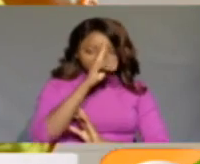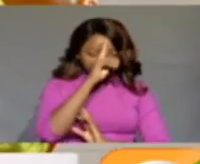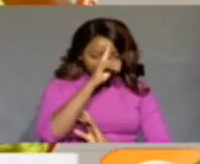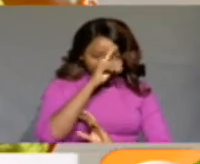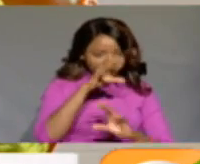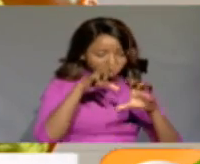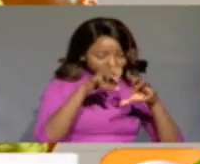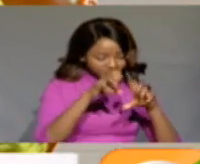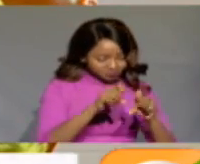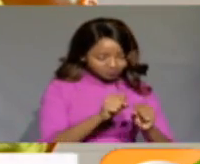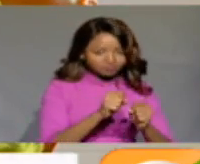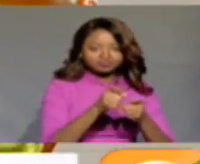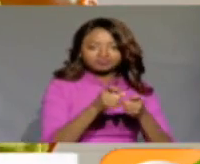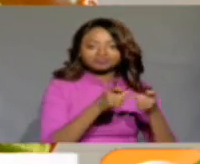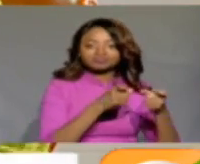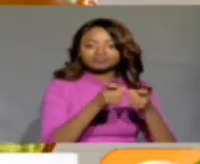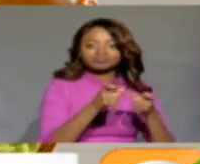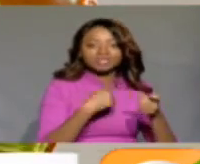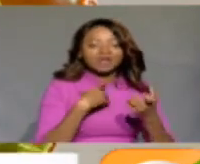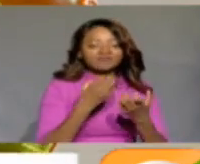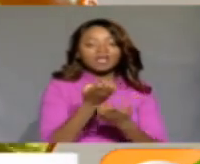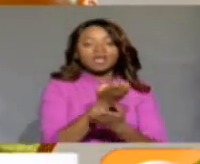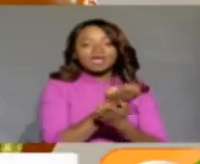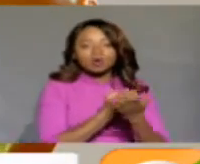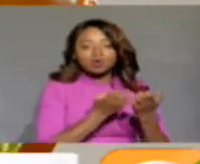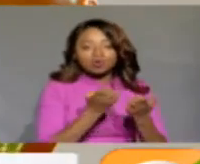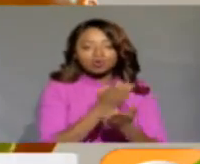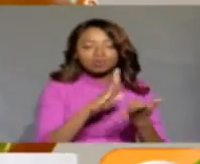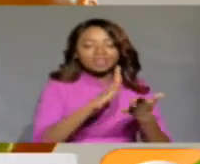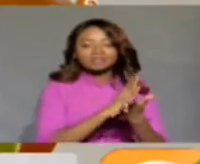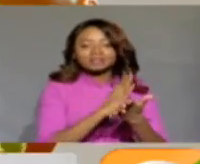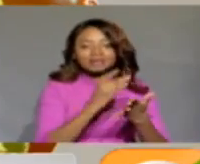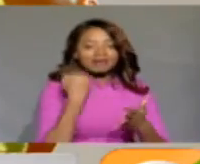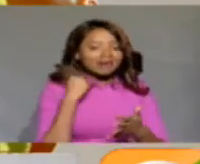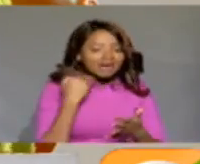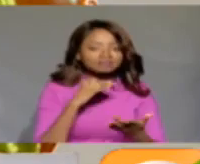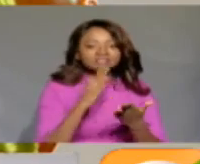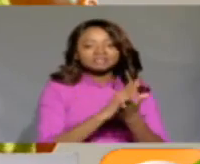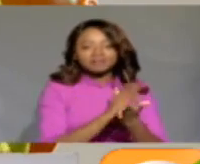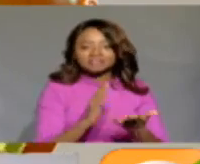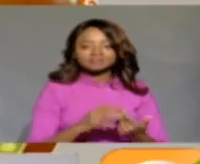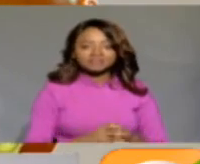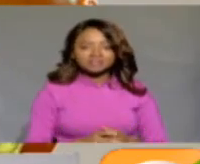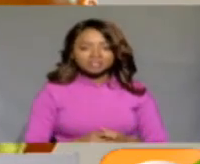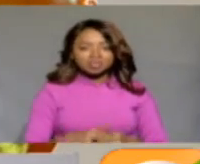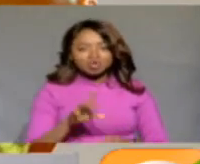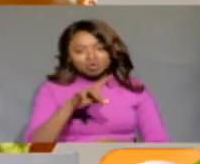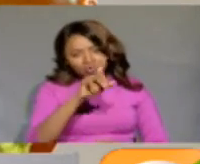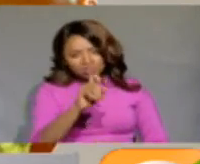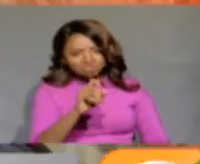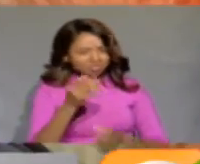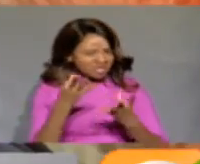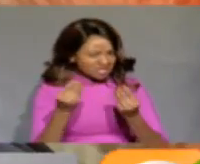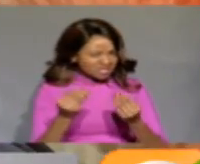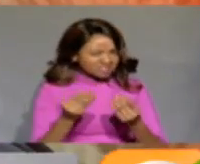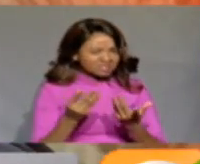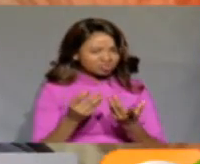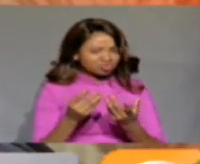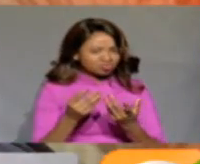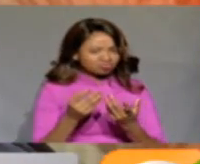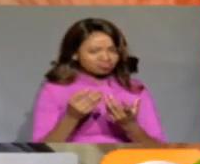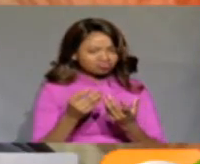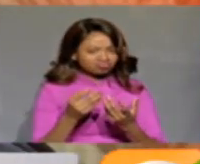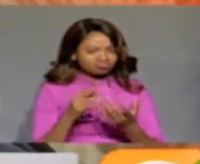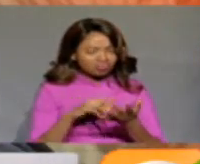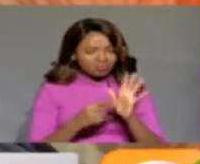things. We have got economic crimes, whatever. If we want a serious crimes office. Isn't it easier to corrupt one system? Because you're saying that